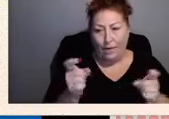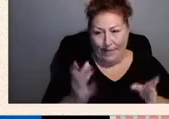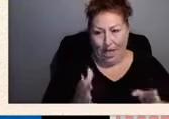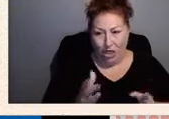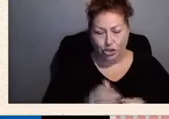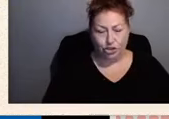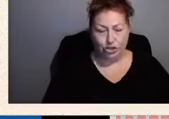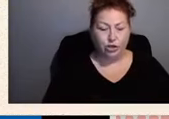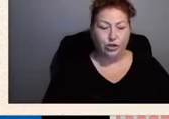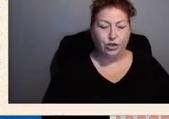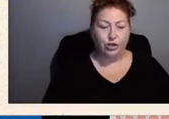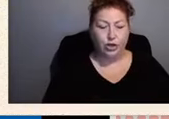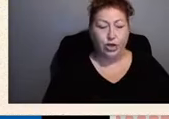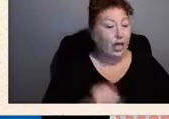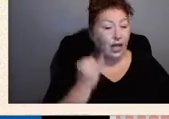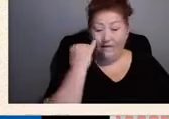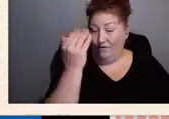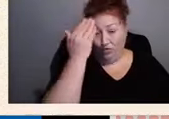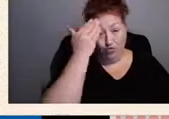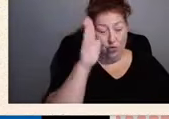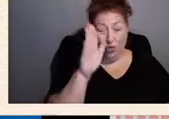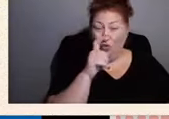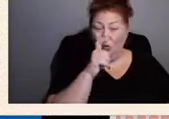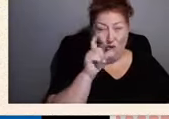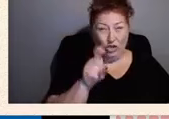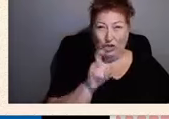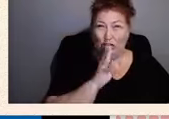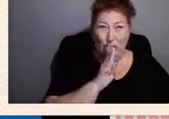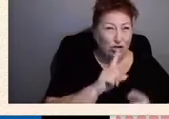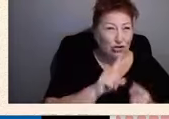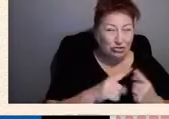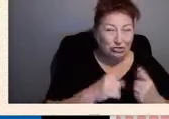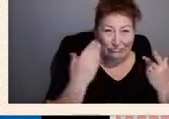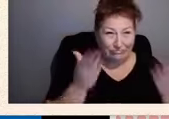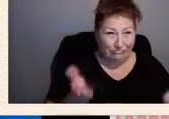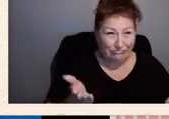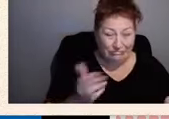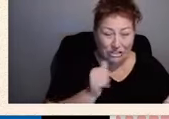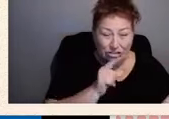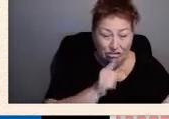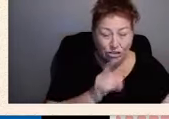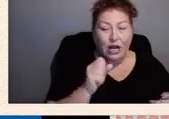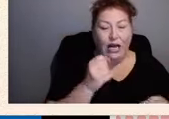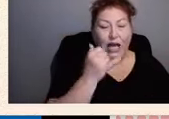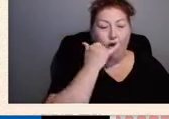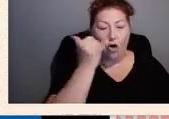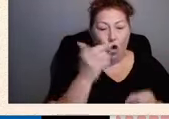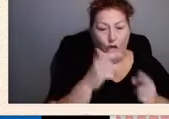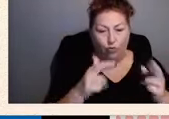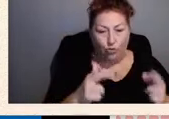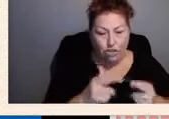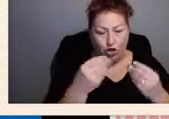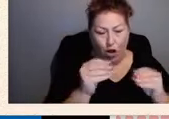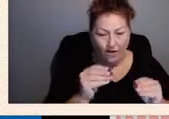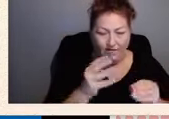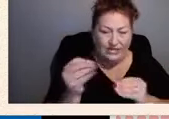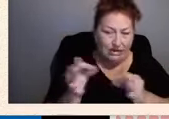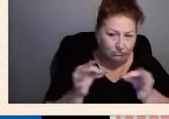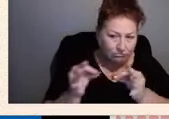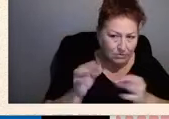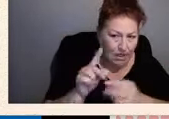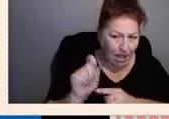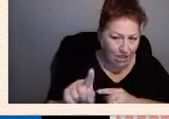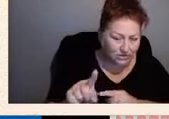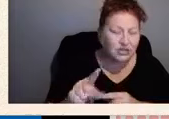And if you don't know who you should speak to, you can call the regional office and ask, and someone